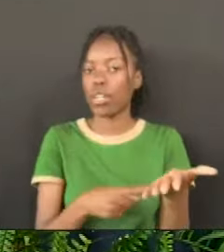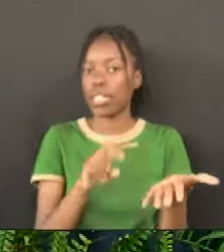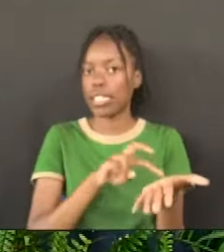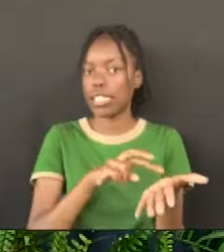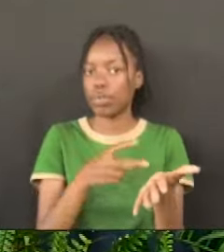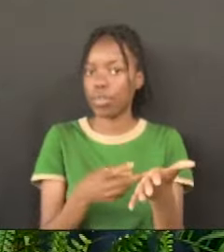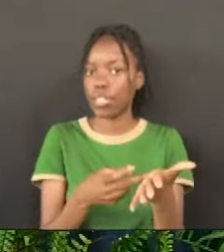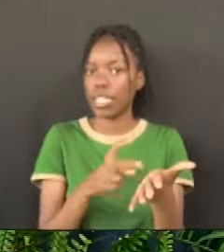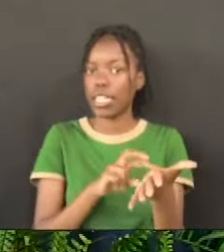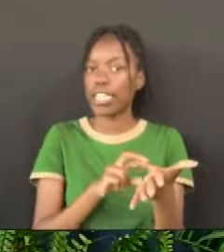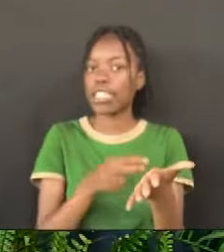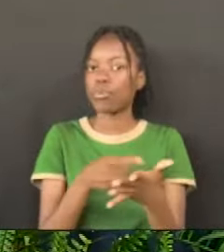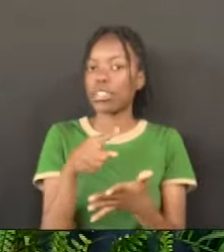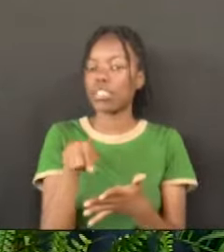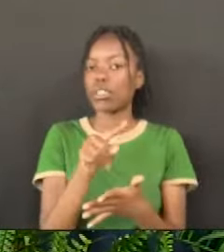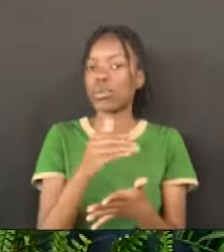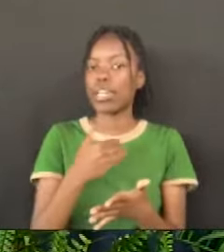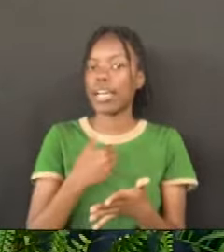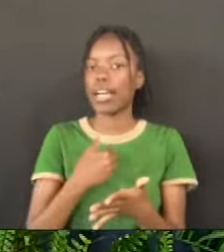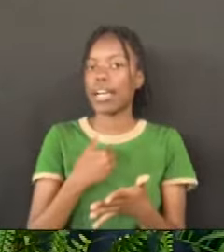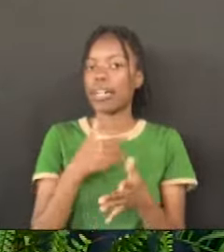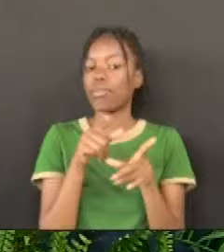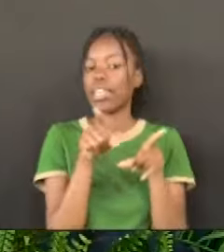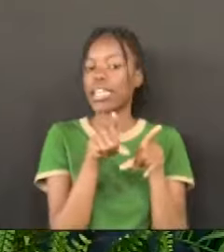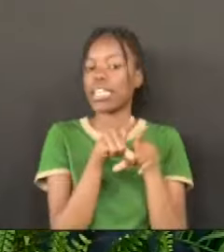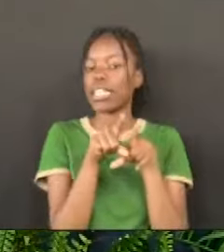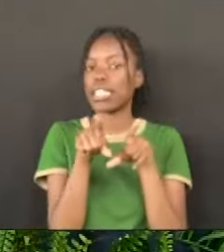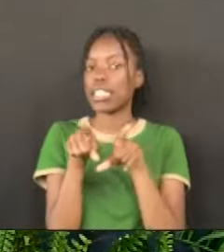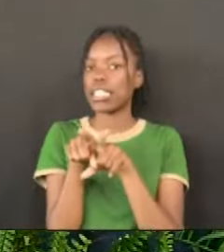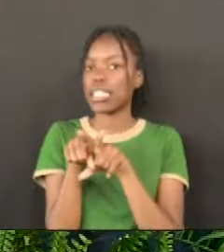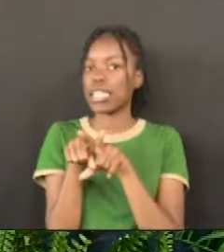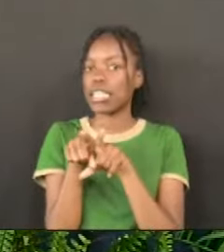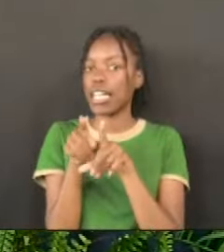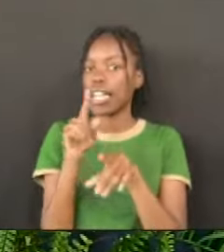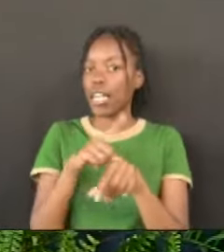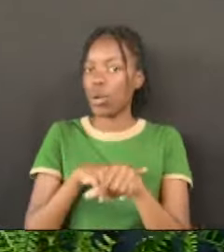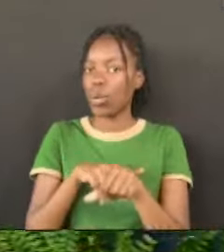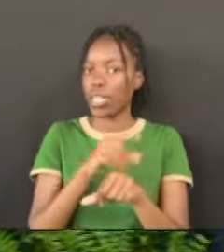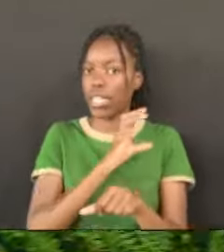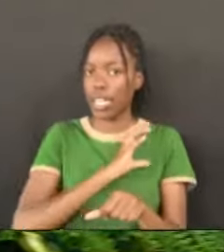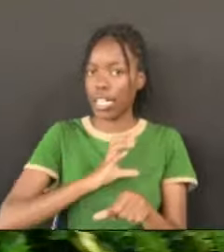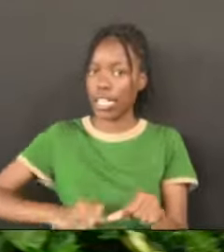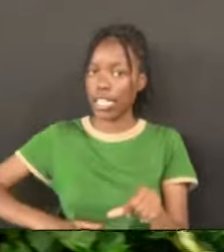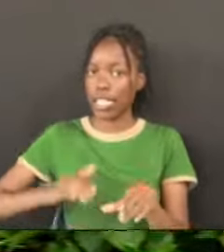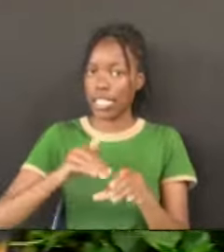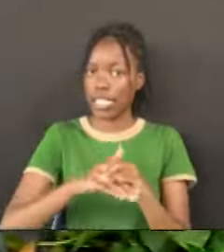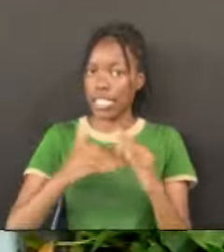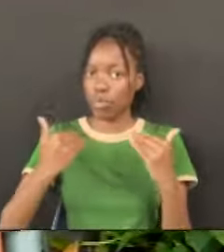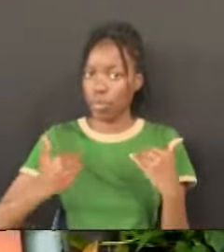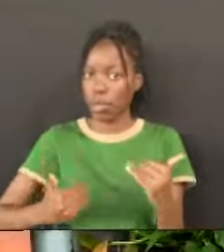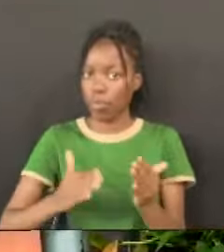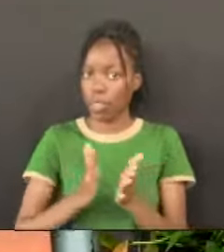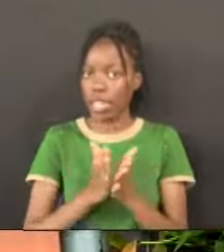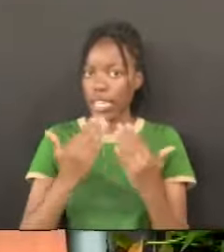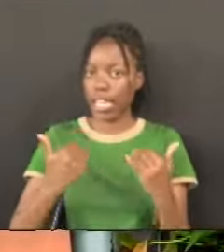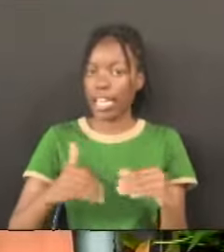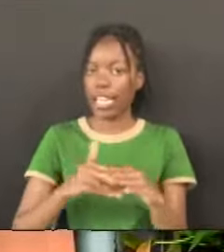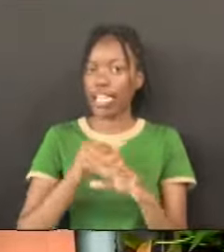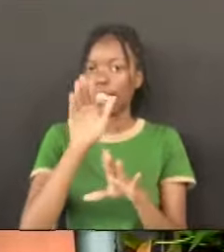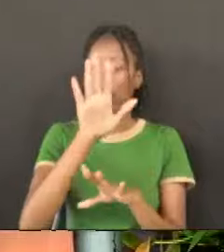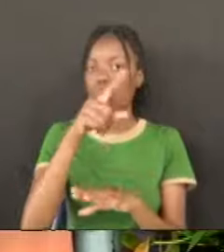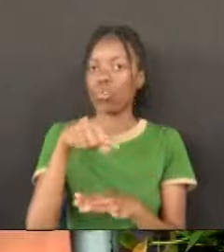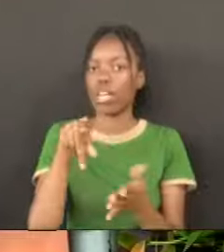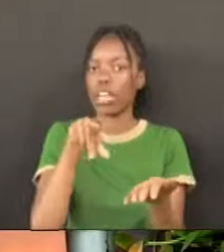we have an identity. When Christ is in me and I am in him, we are walking